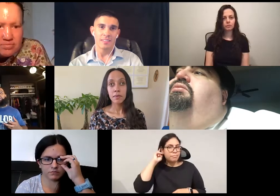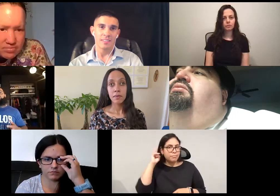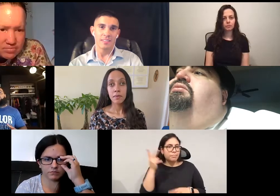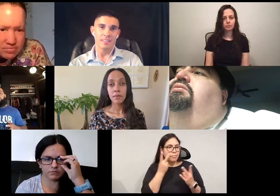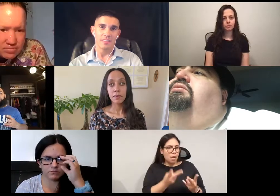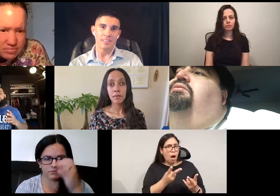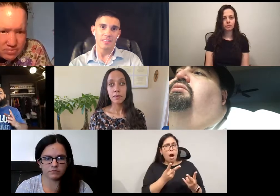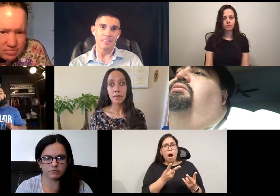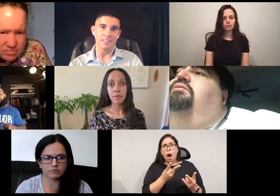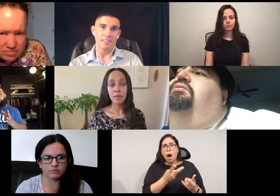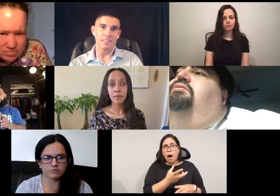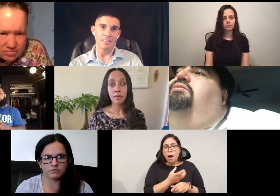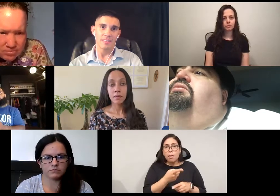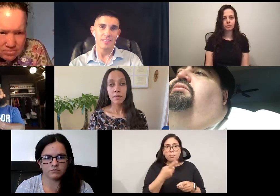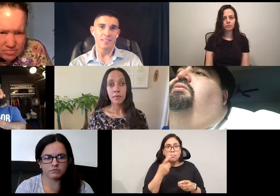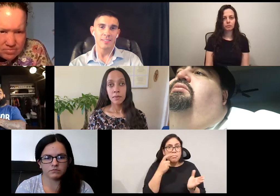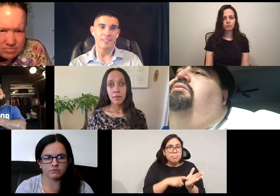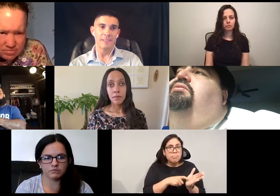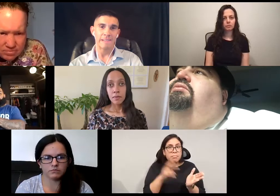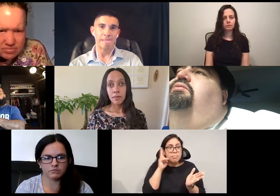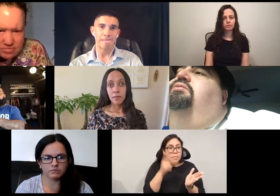It's really the fact that people